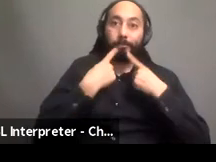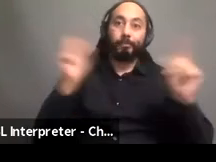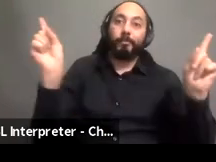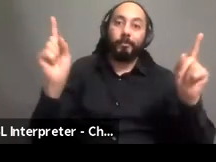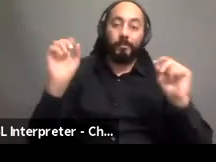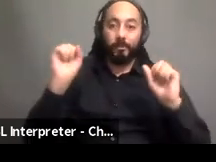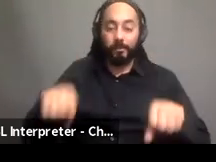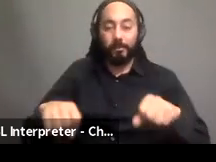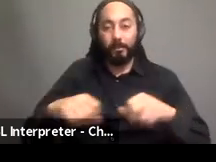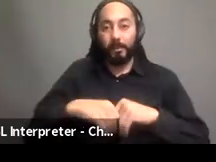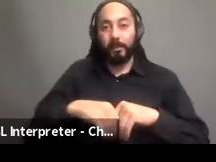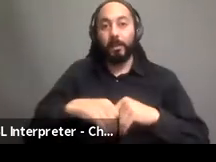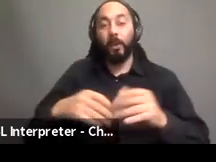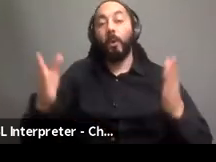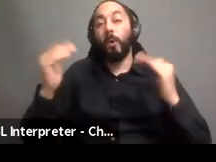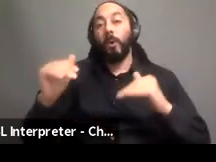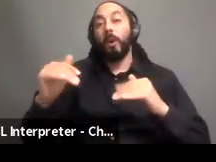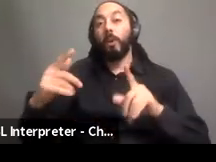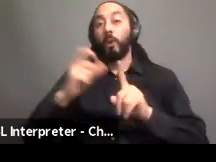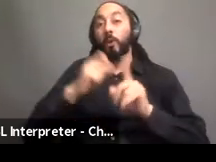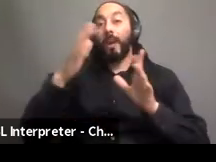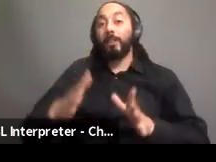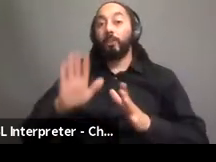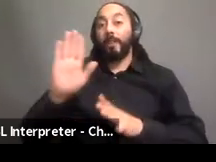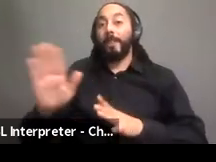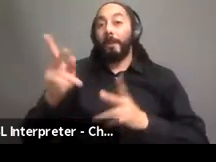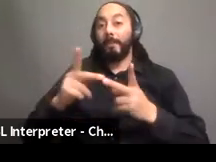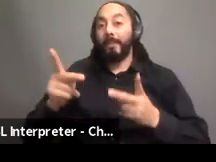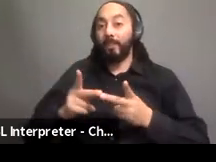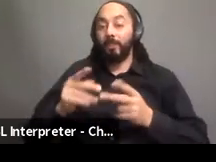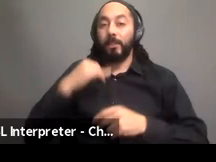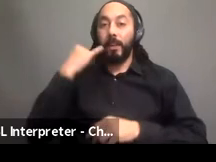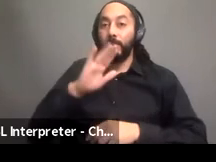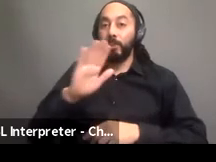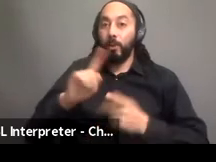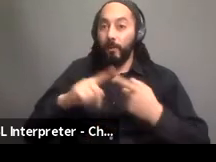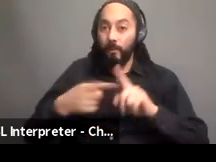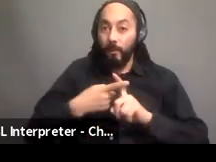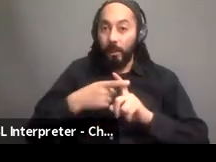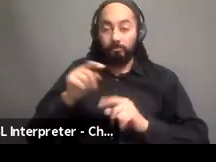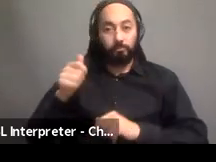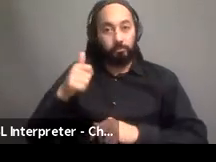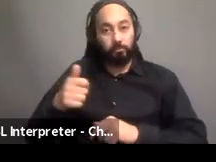of the harasser. It was your friend, good.